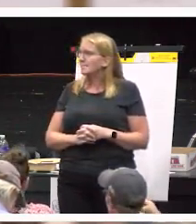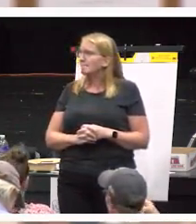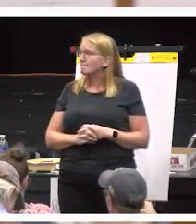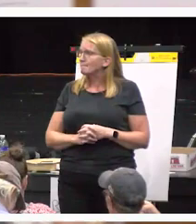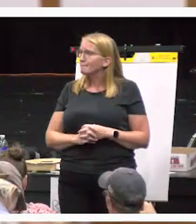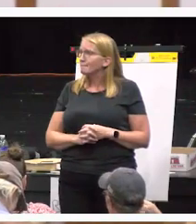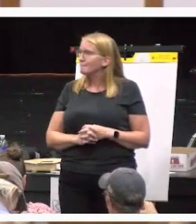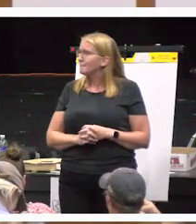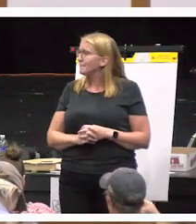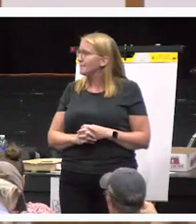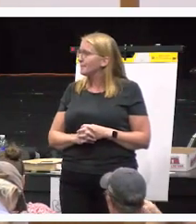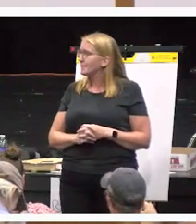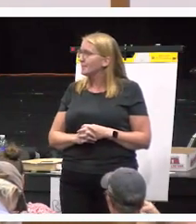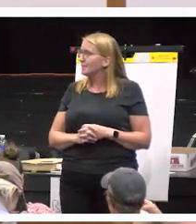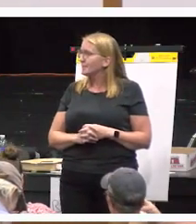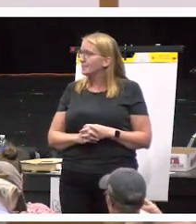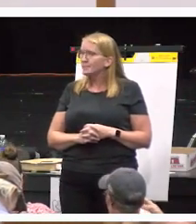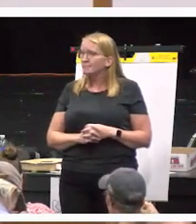Someone else?